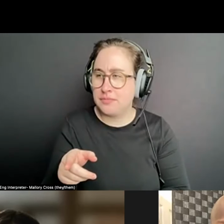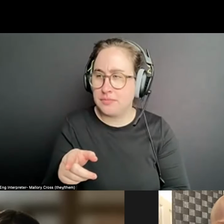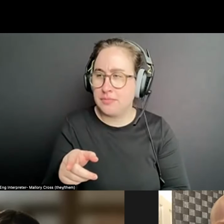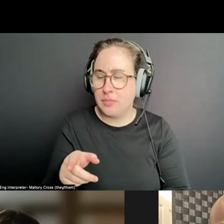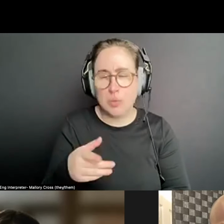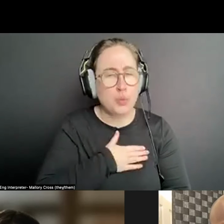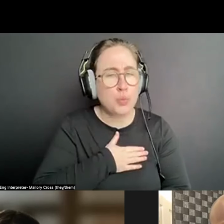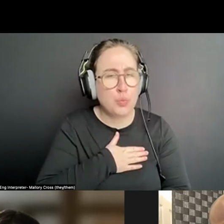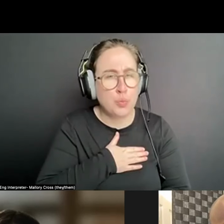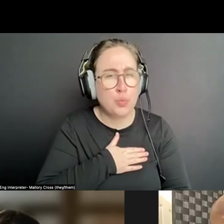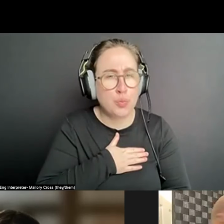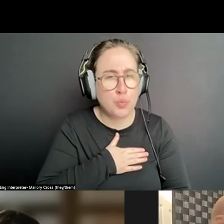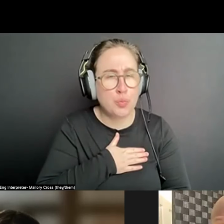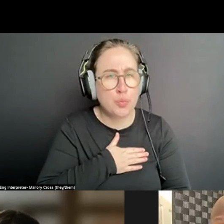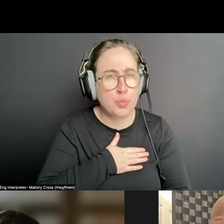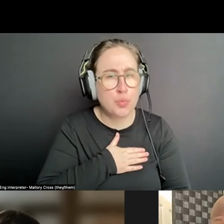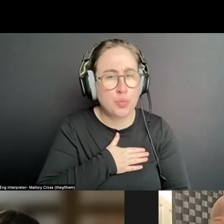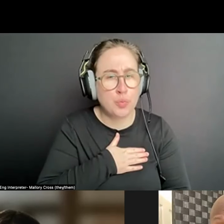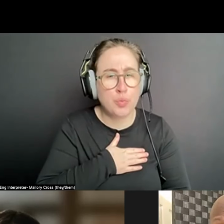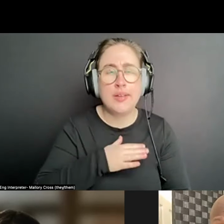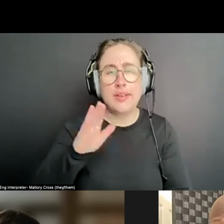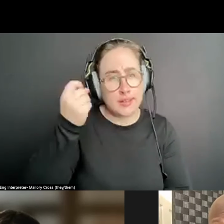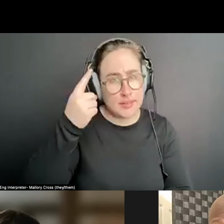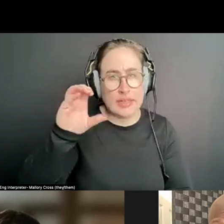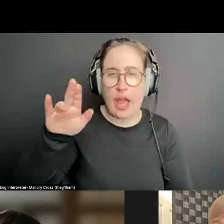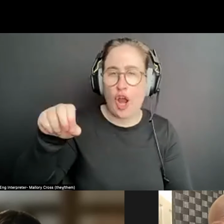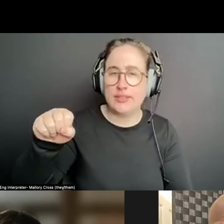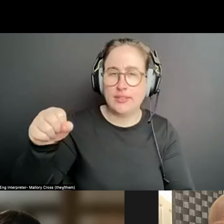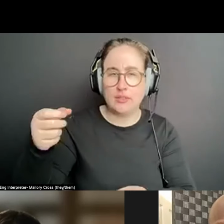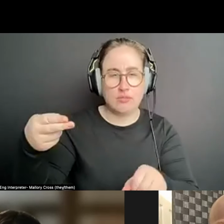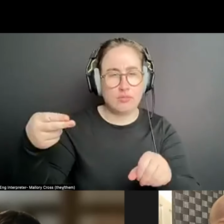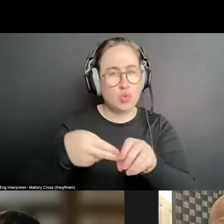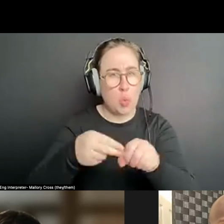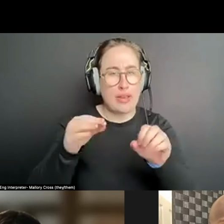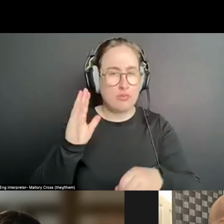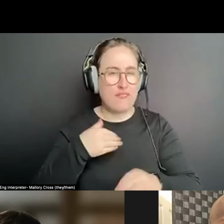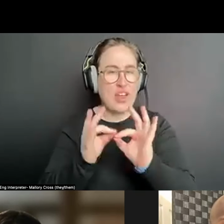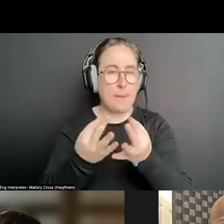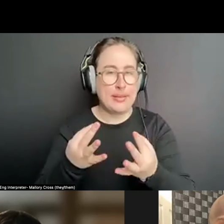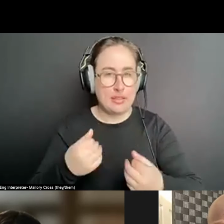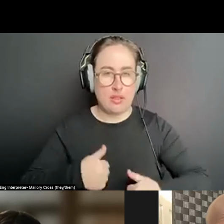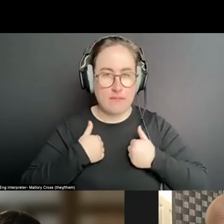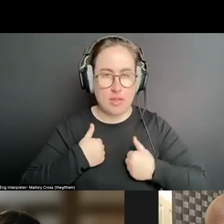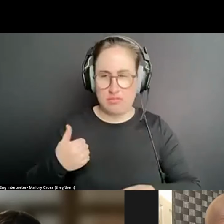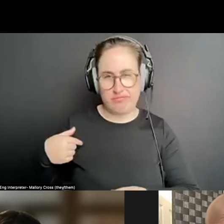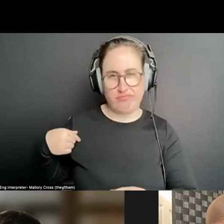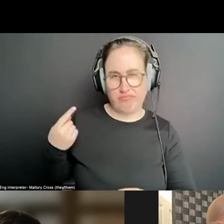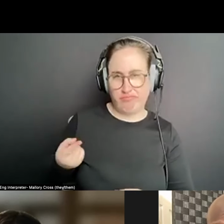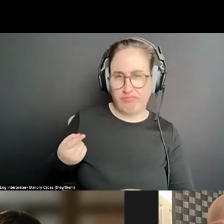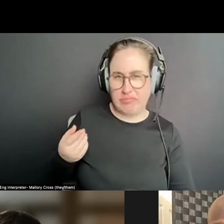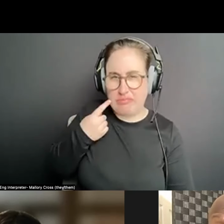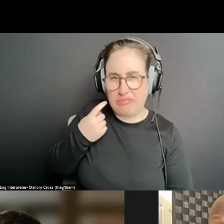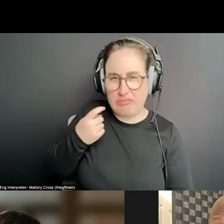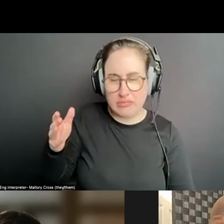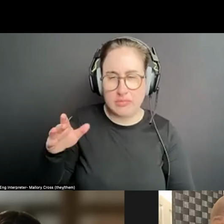type situation here, because Cyrus came into the family's life a few years ago, and we did an album together,